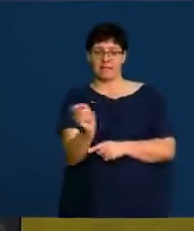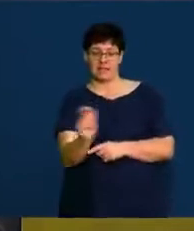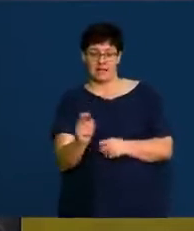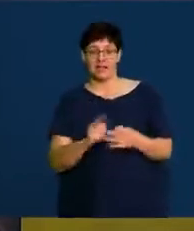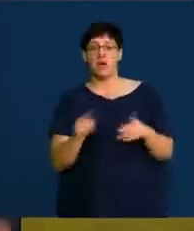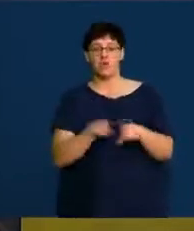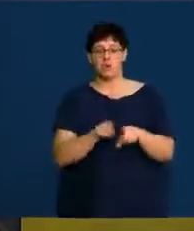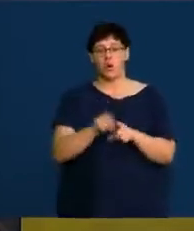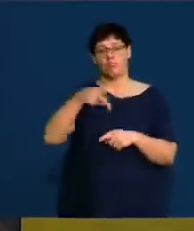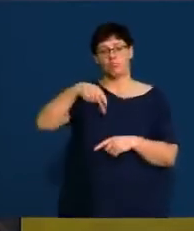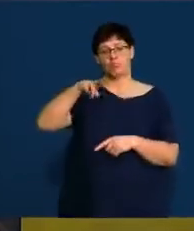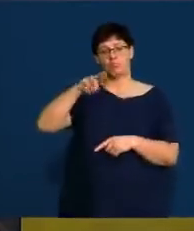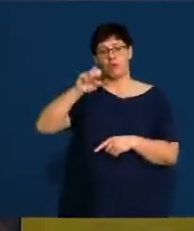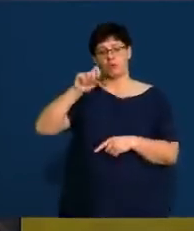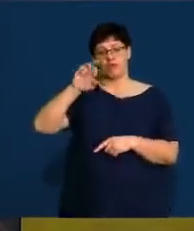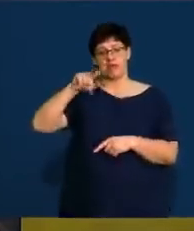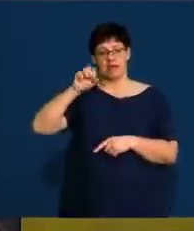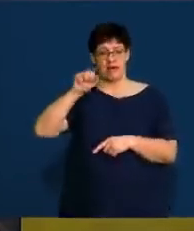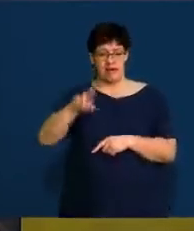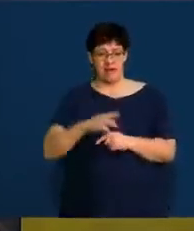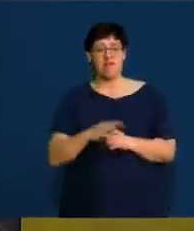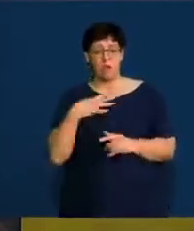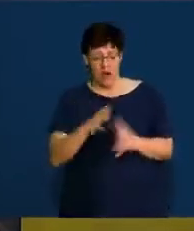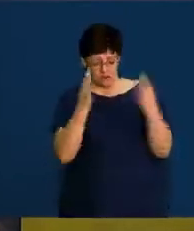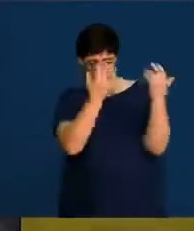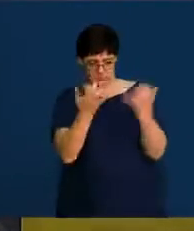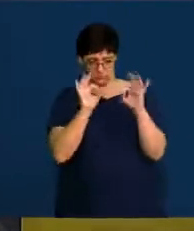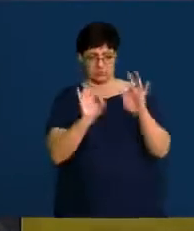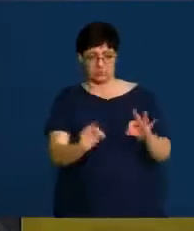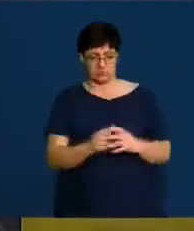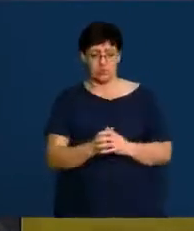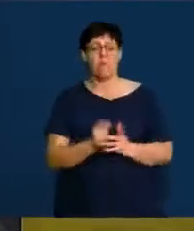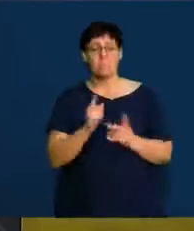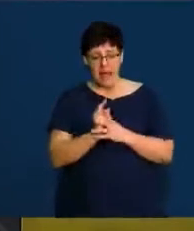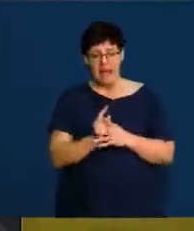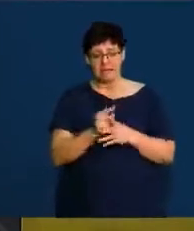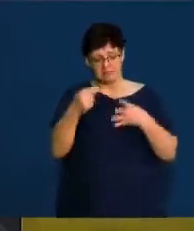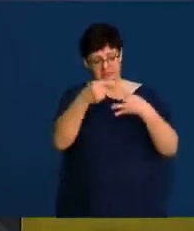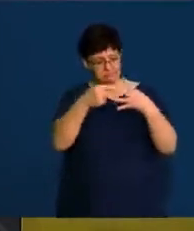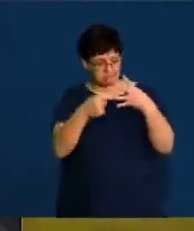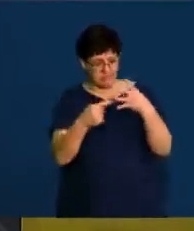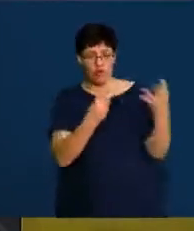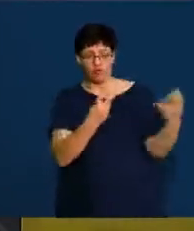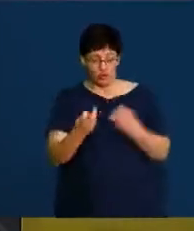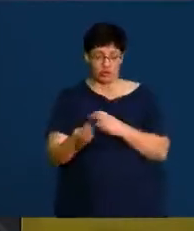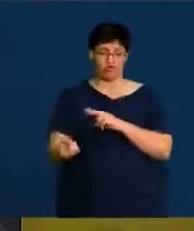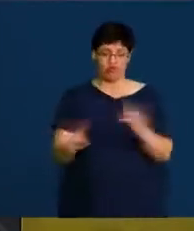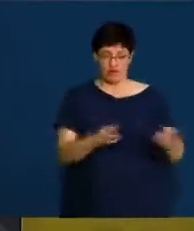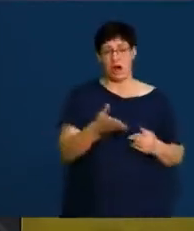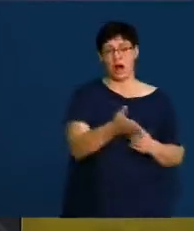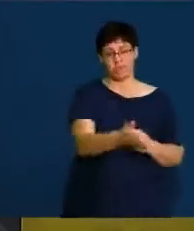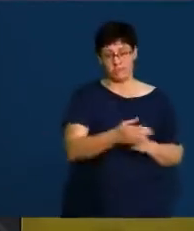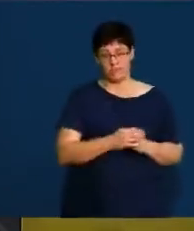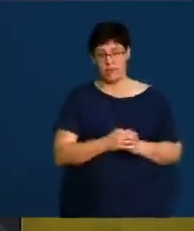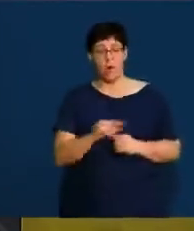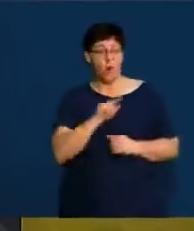as well as protractors, if you're going to calculate true bearing. But have all these instruments and resources ready, because you never